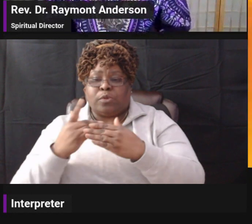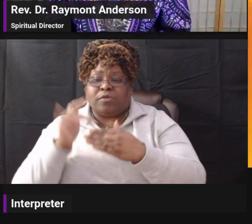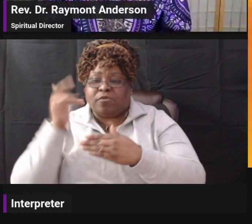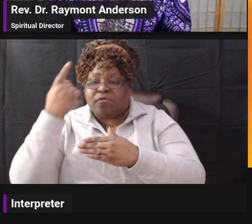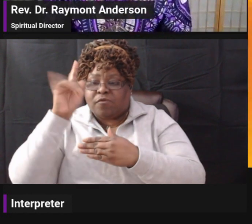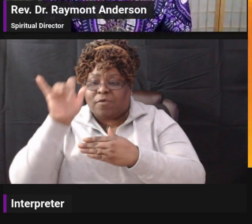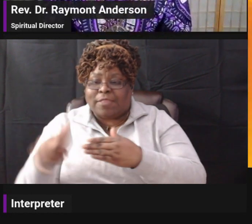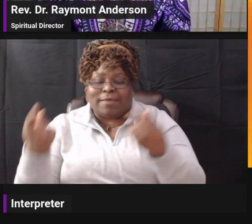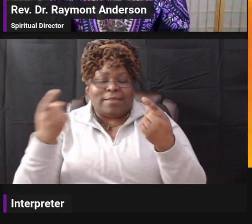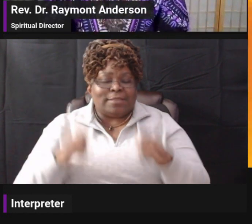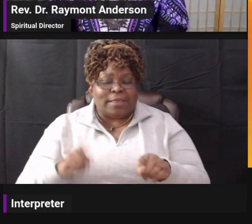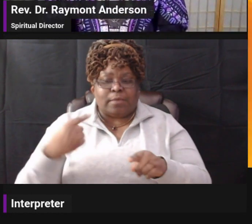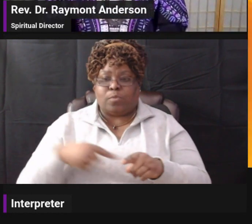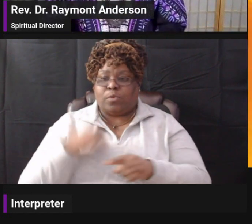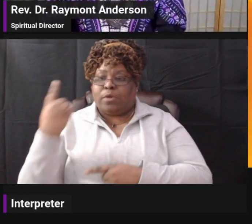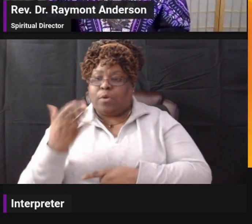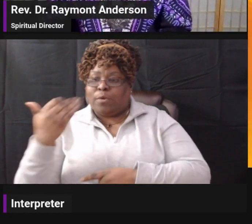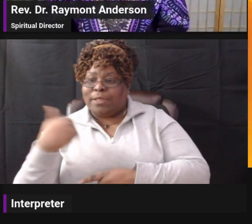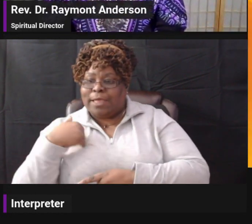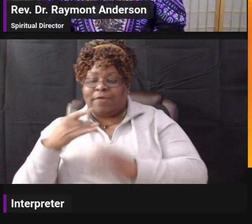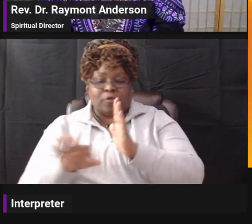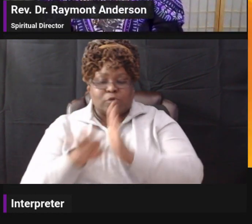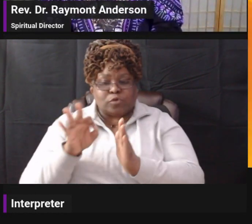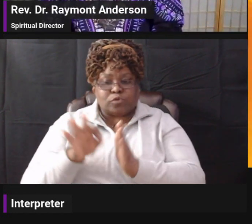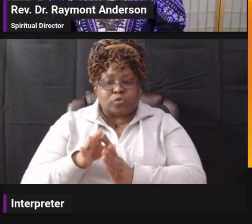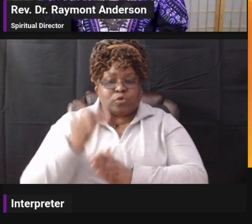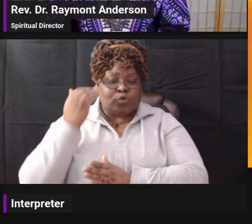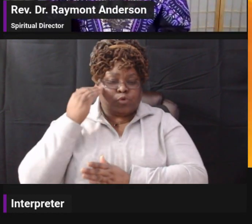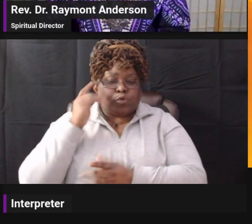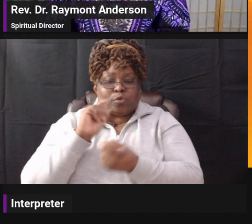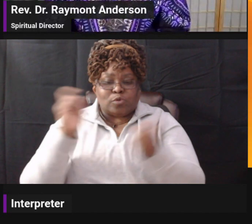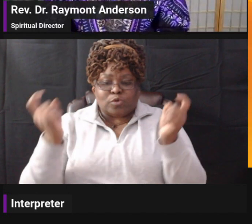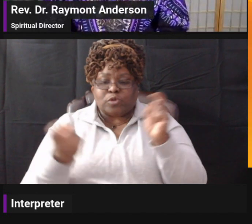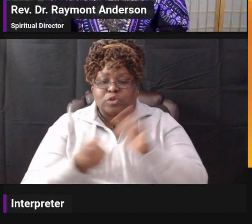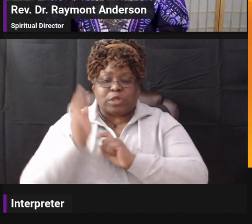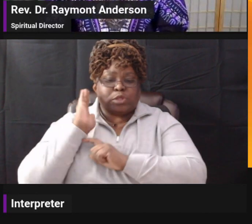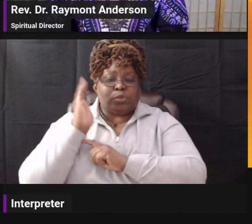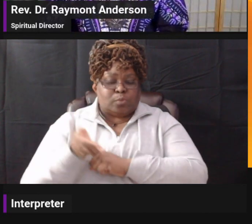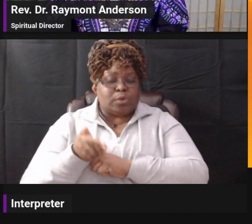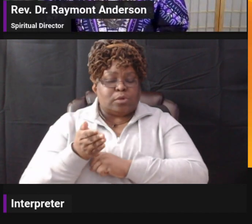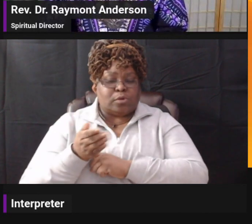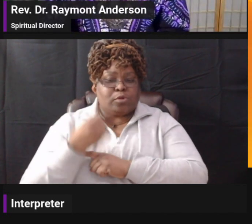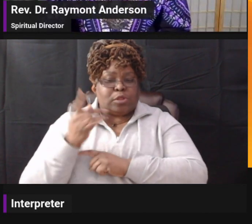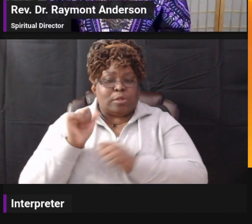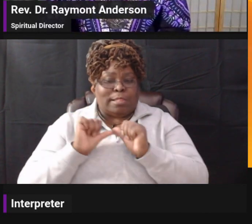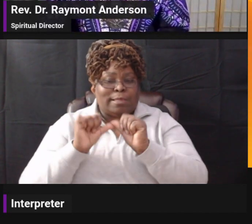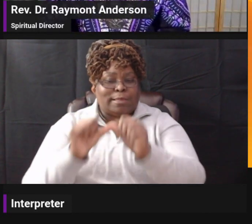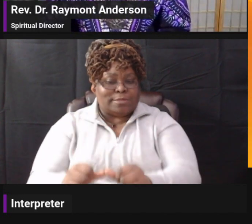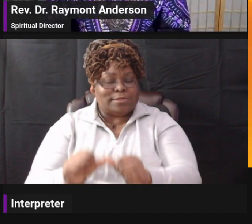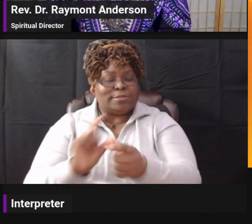in order to manifest that? Because we always have a choice. Change is inevitable. The